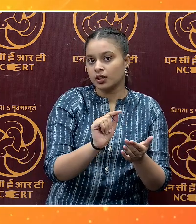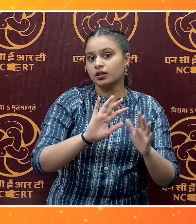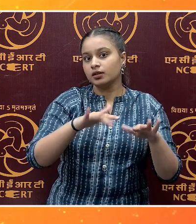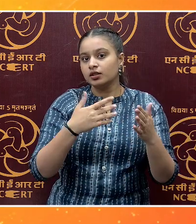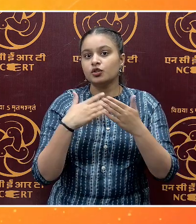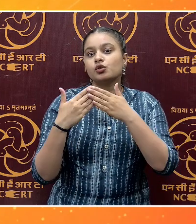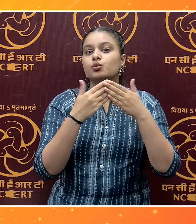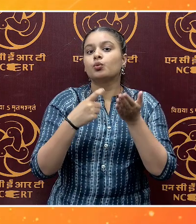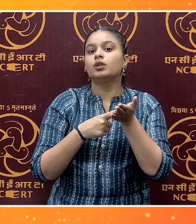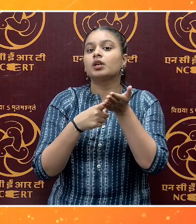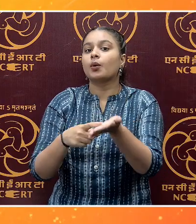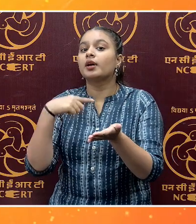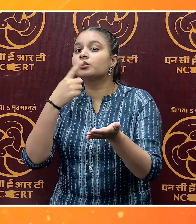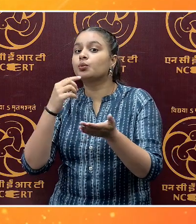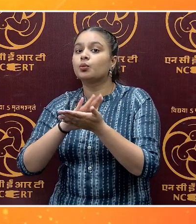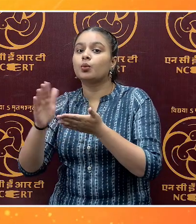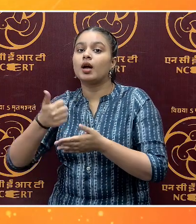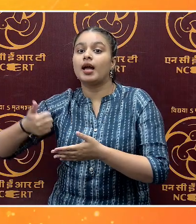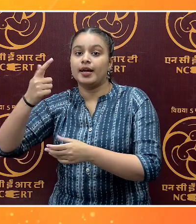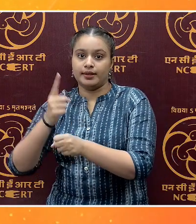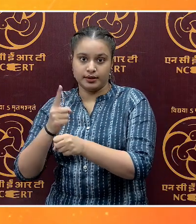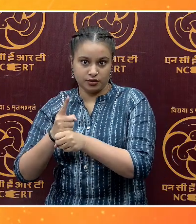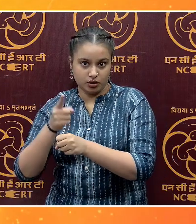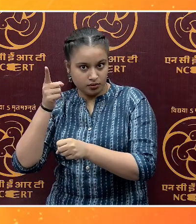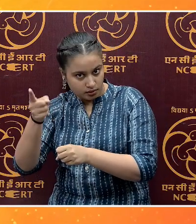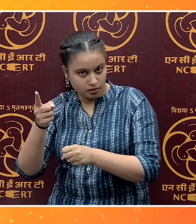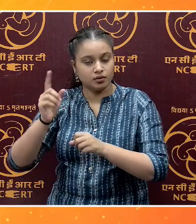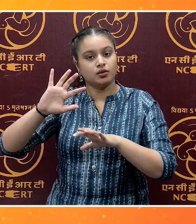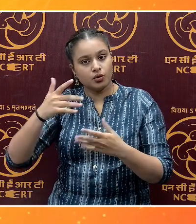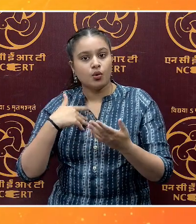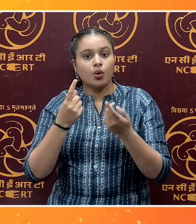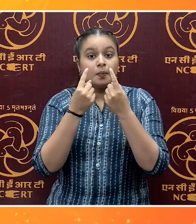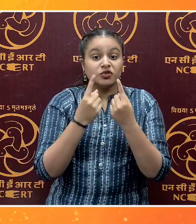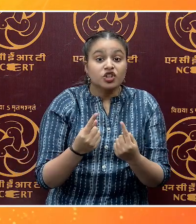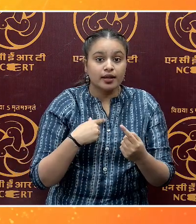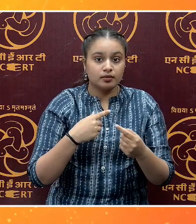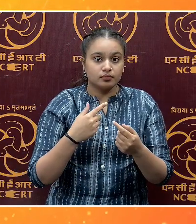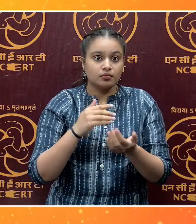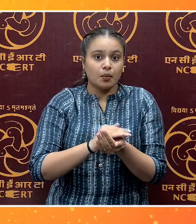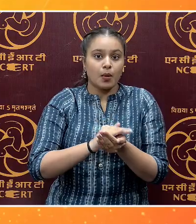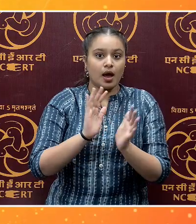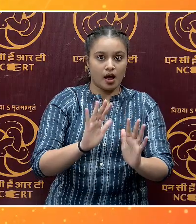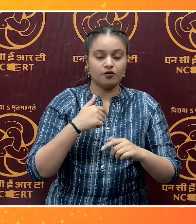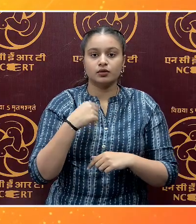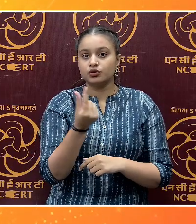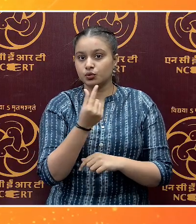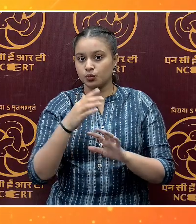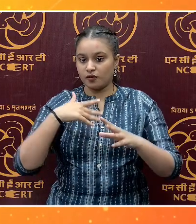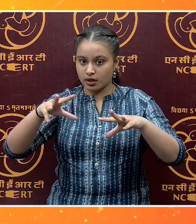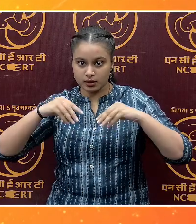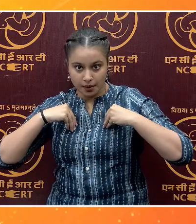request will go to the head teacher, and I can see here my status is verification pending. So over to you, Jay. Can you accept my